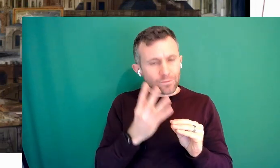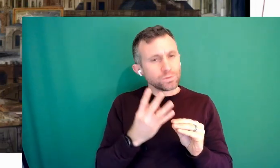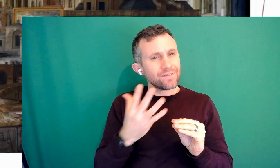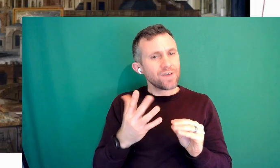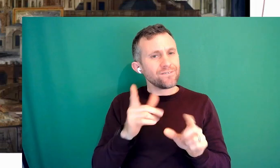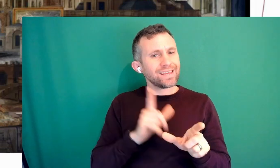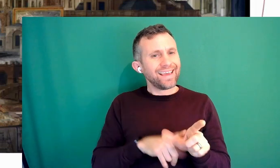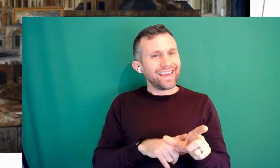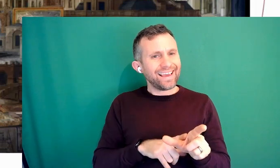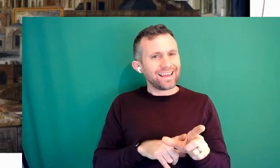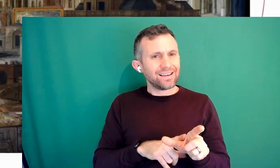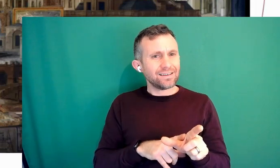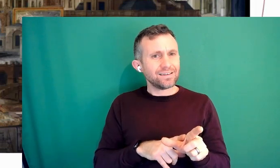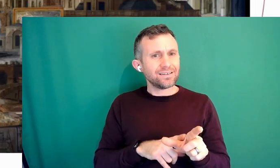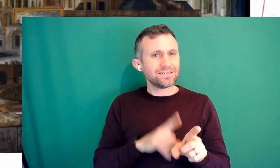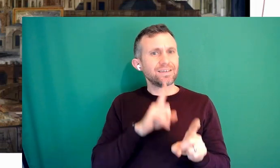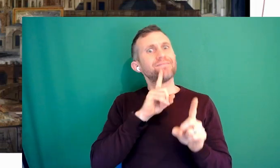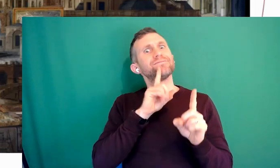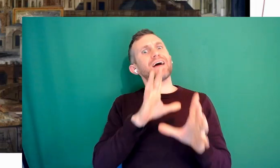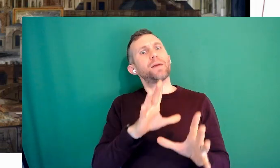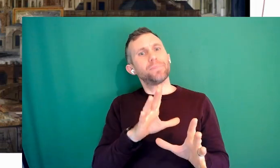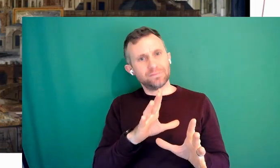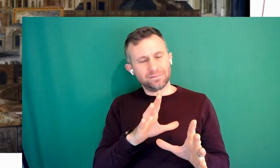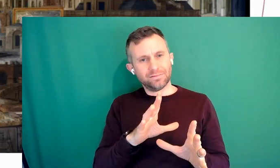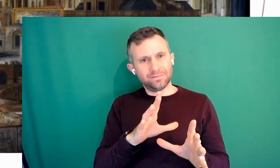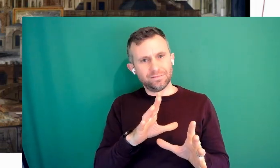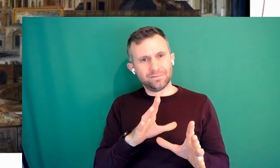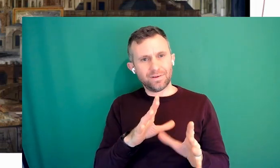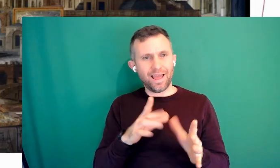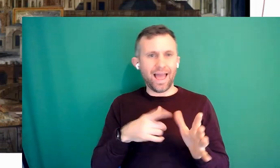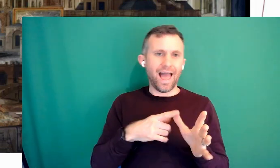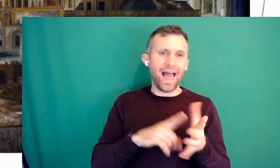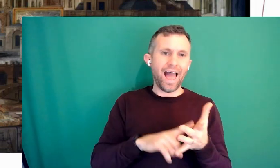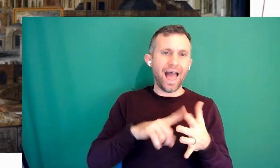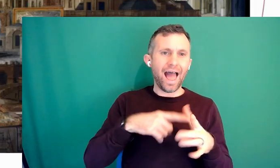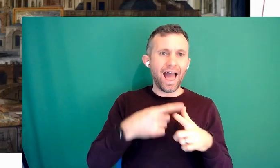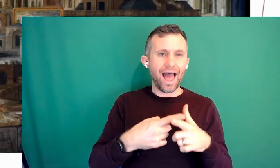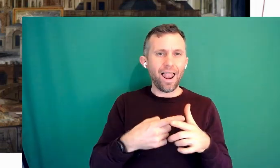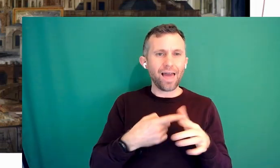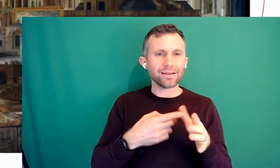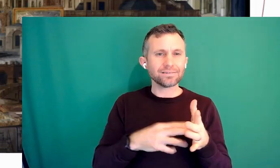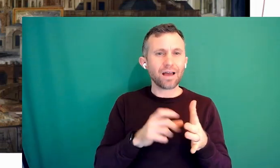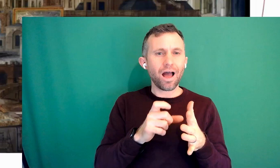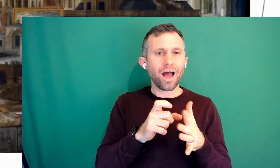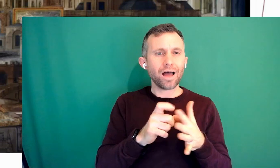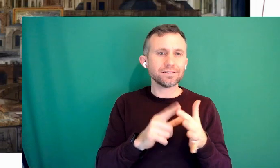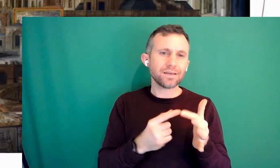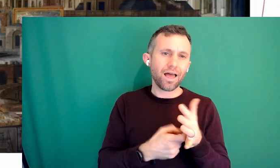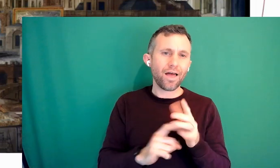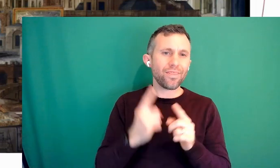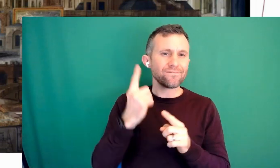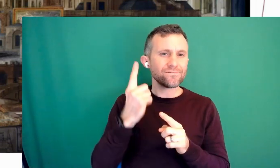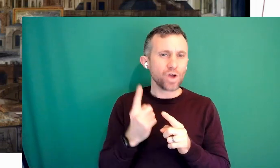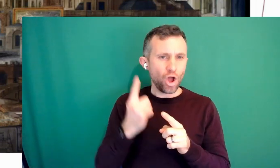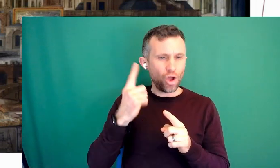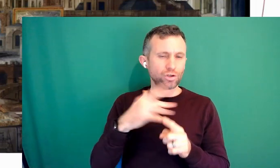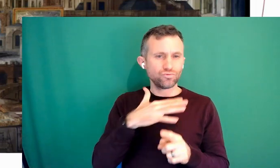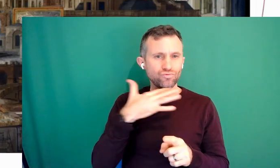To the left of the bank is the front of Pitshanger Manor, Soane's countryside residence.